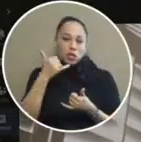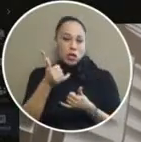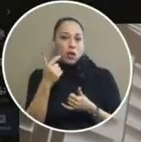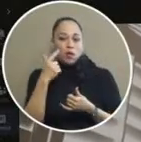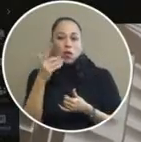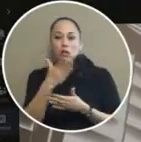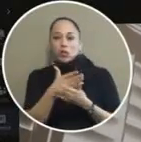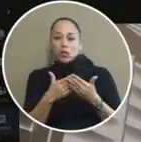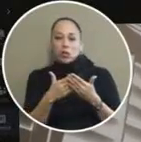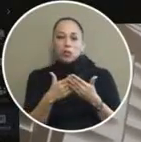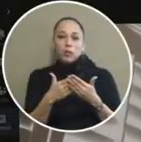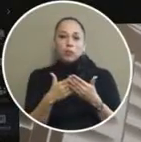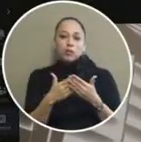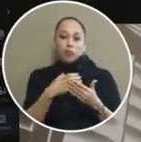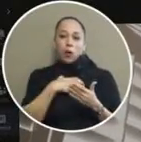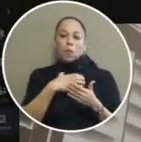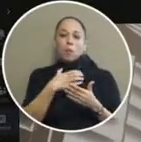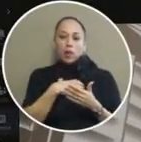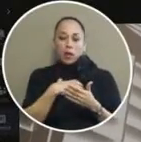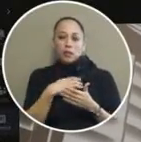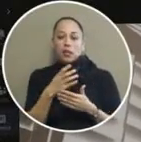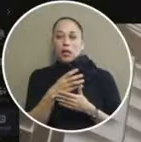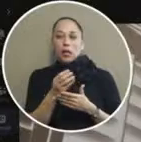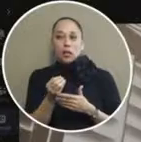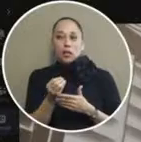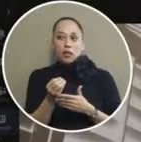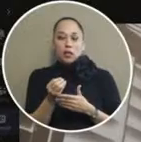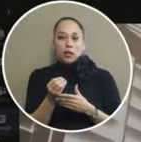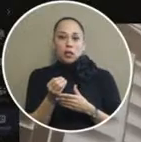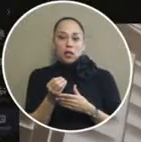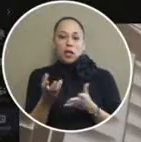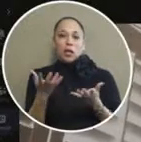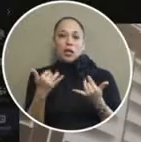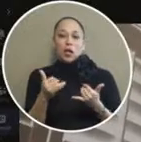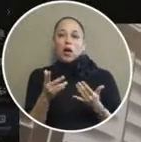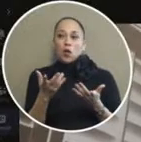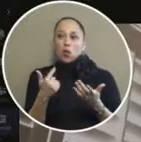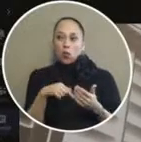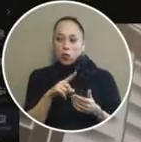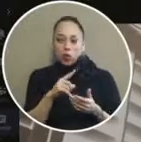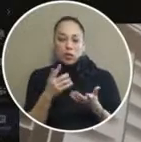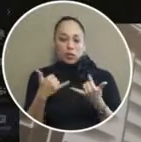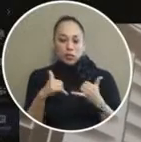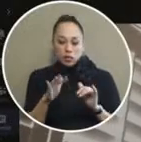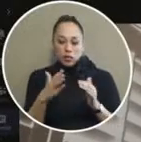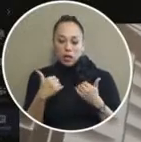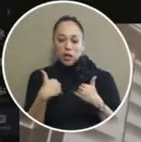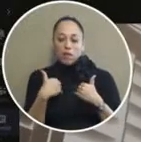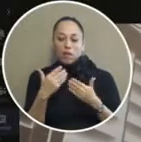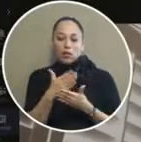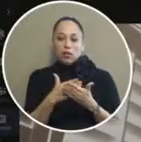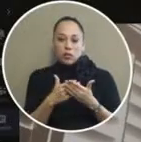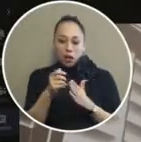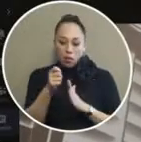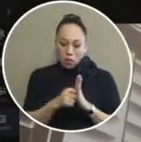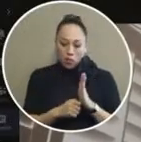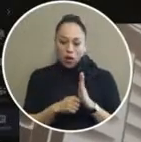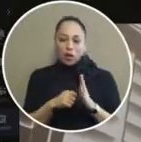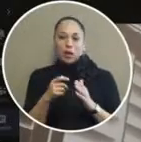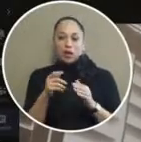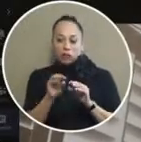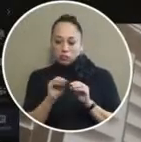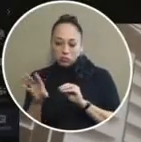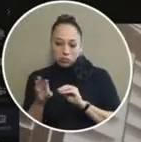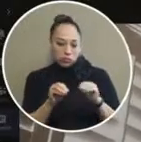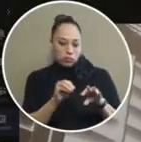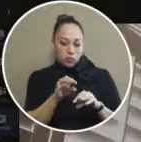you about compliance, and we've got still some inalienable rights that are put in place